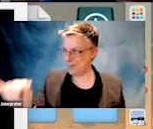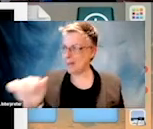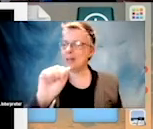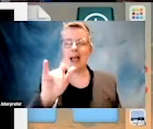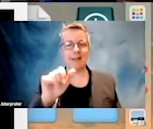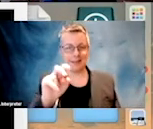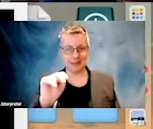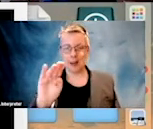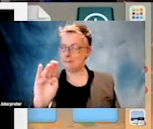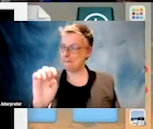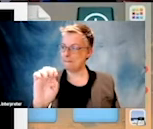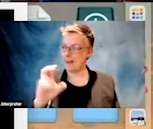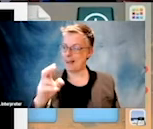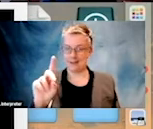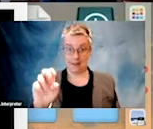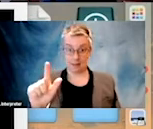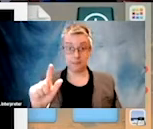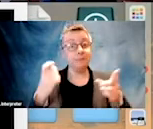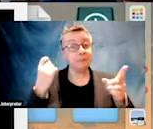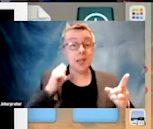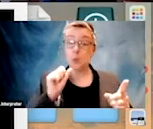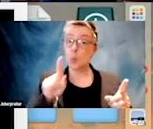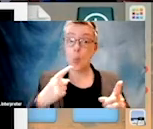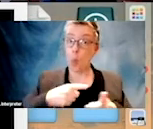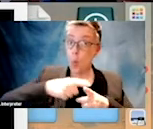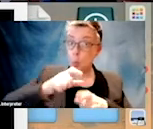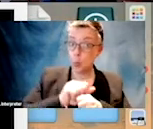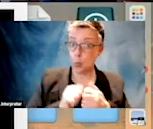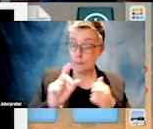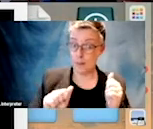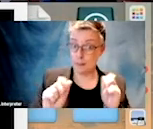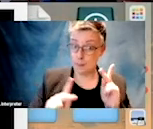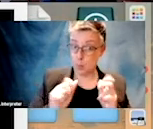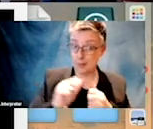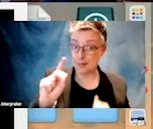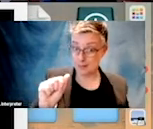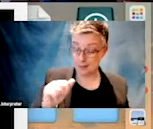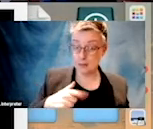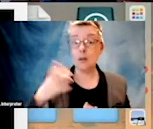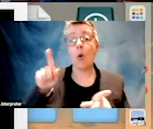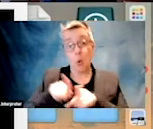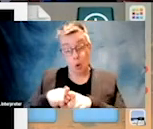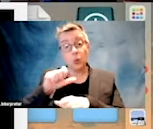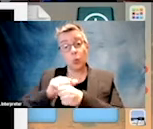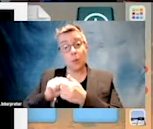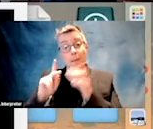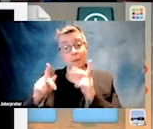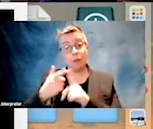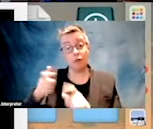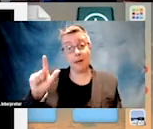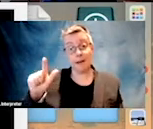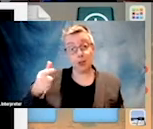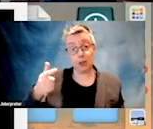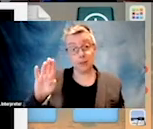I don't just work with people with disabilities. I work with people in the LGBTQ community. Um,